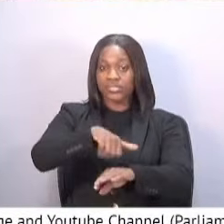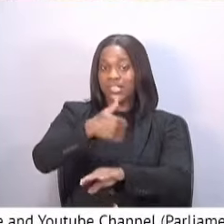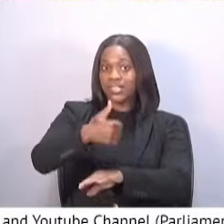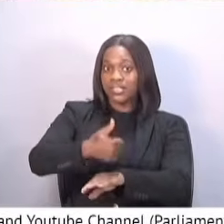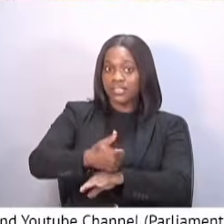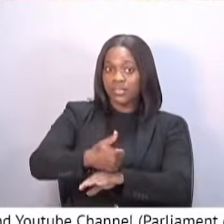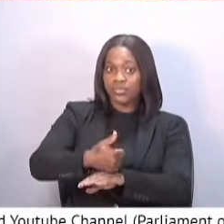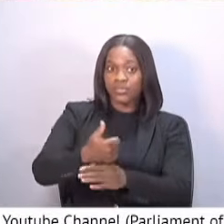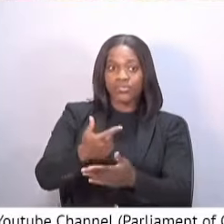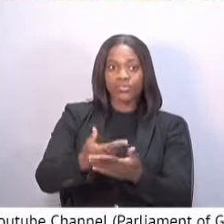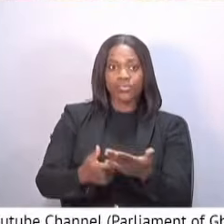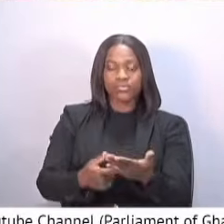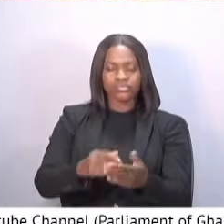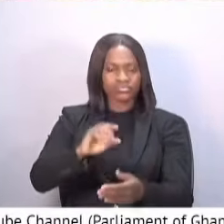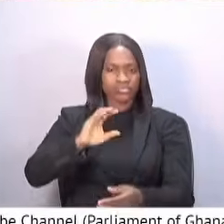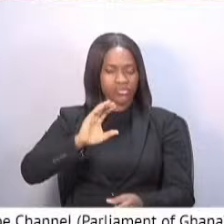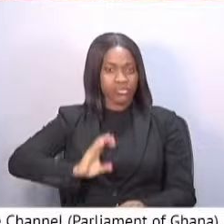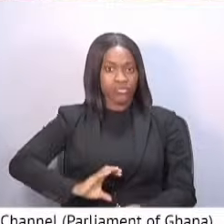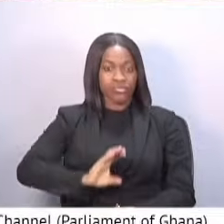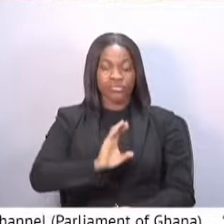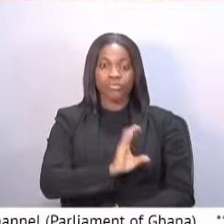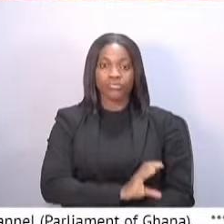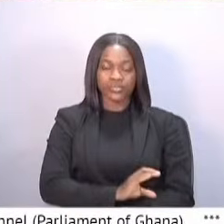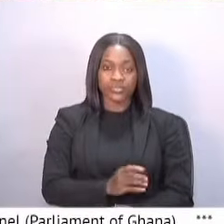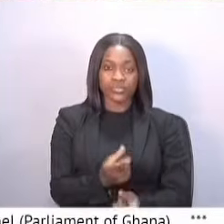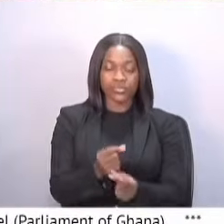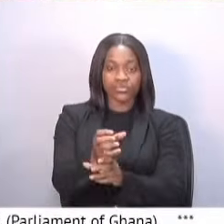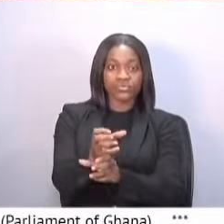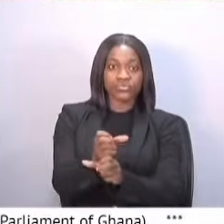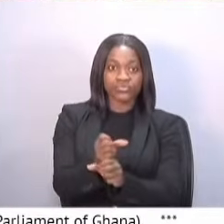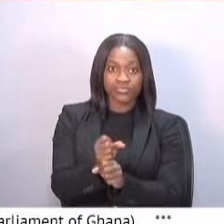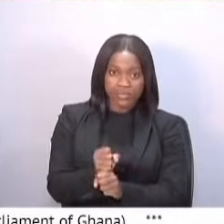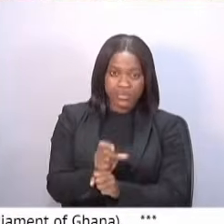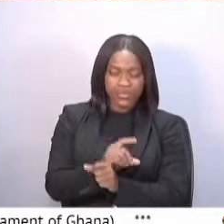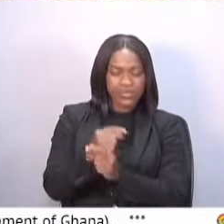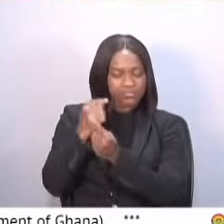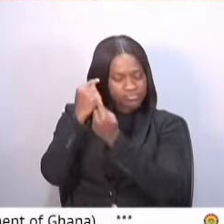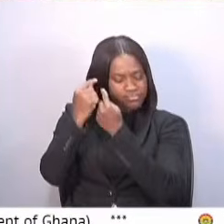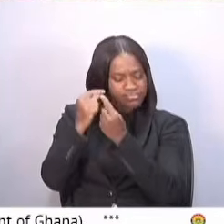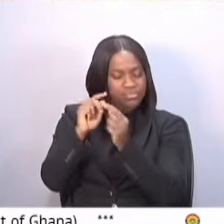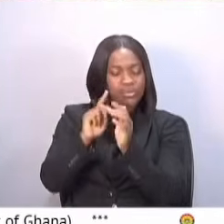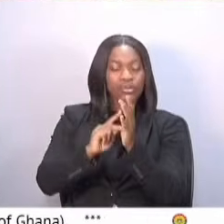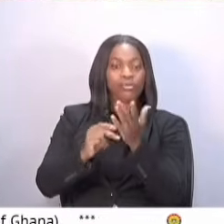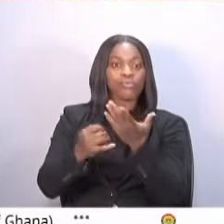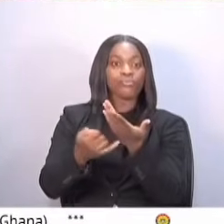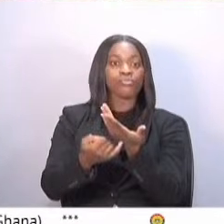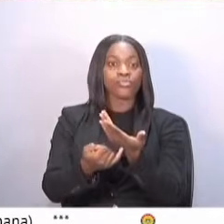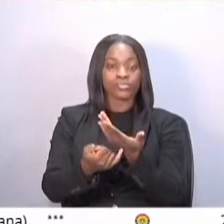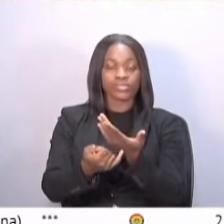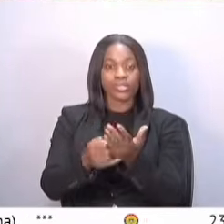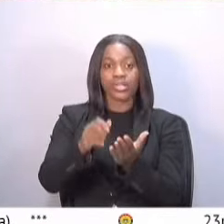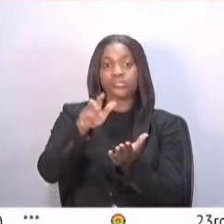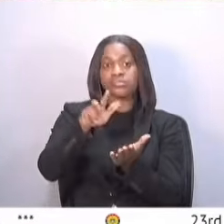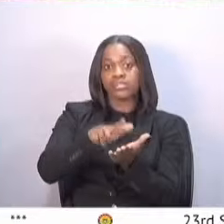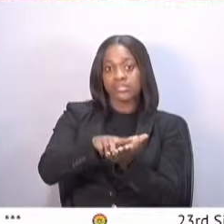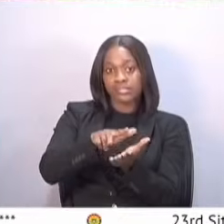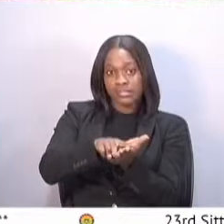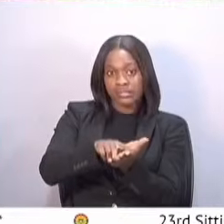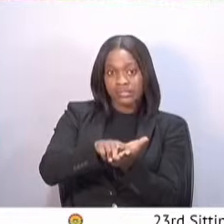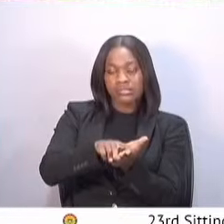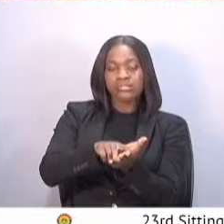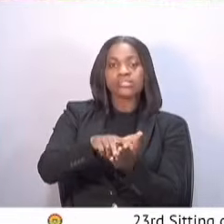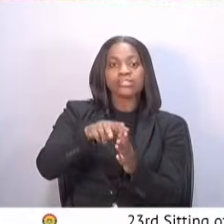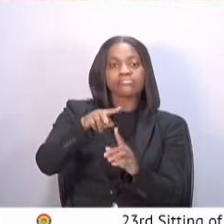established a coordinating committee to receive and consider projects, application, and